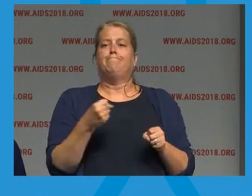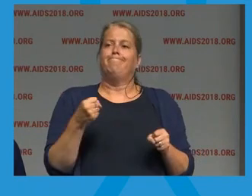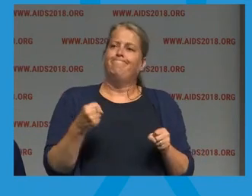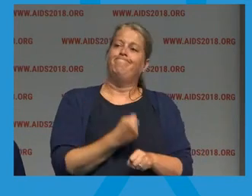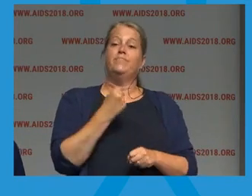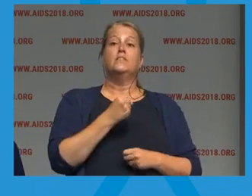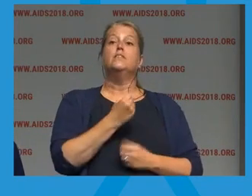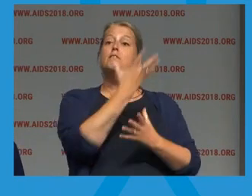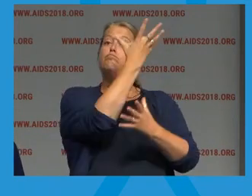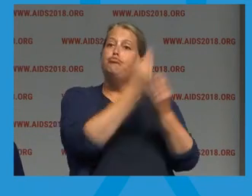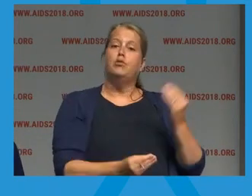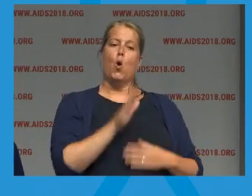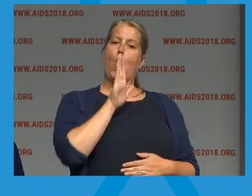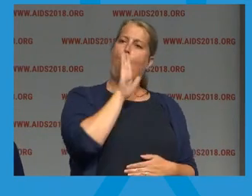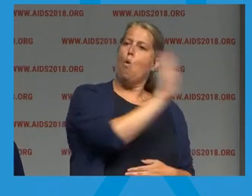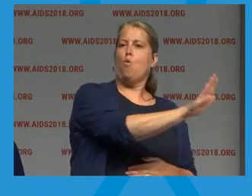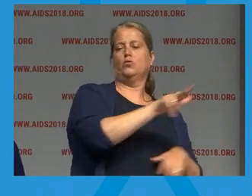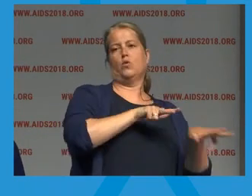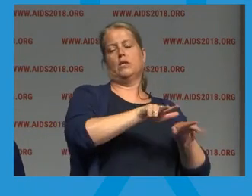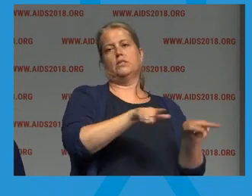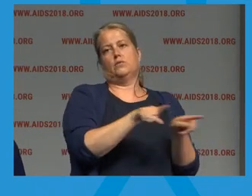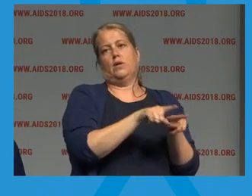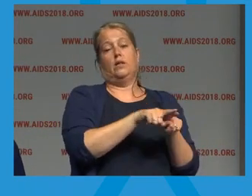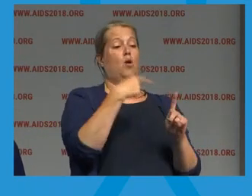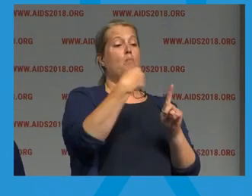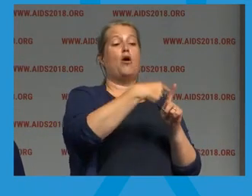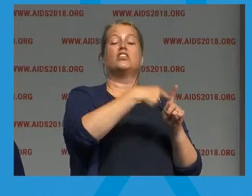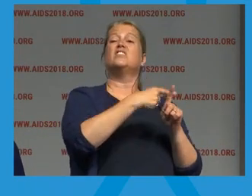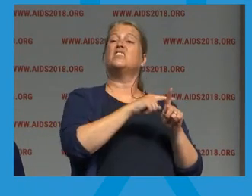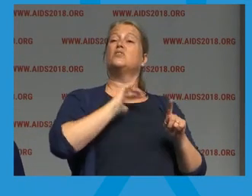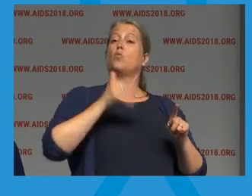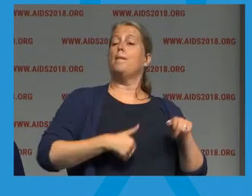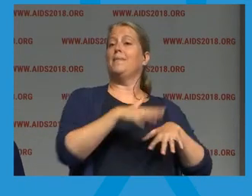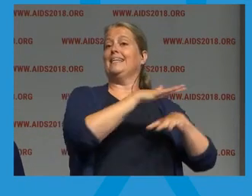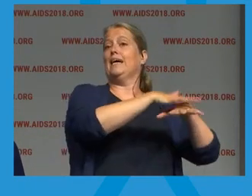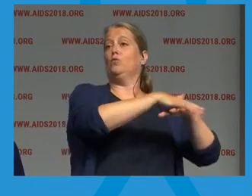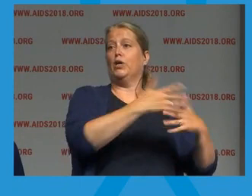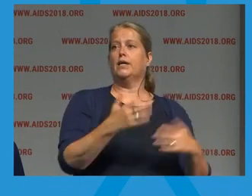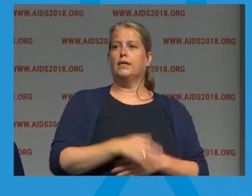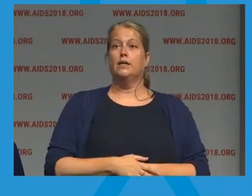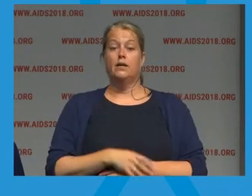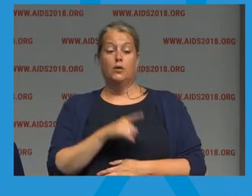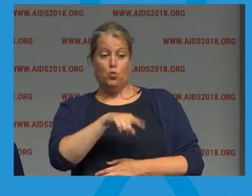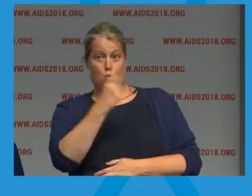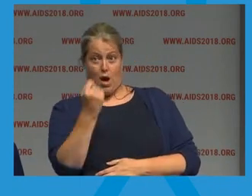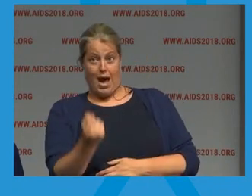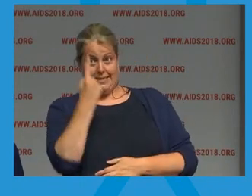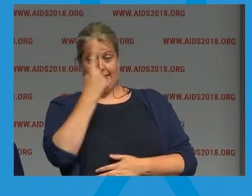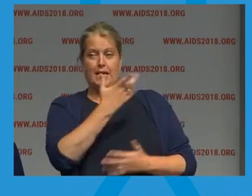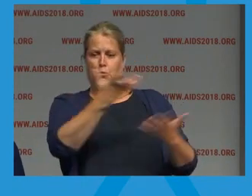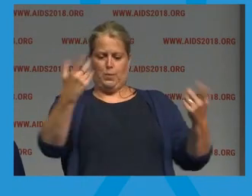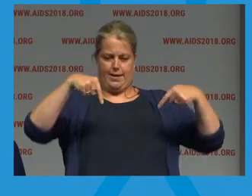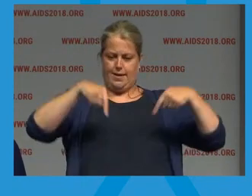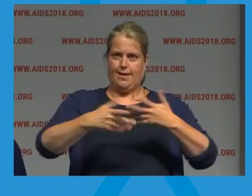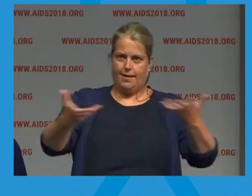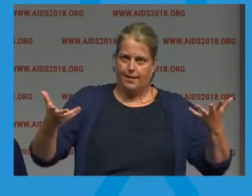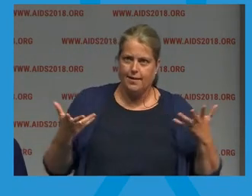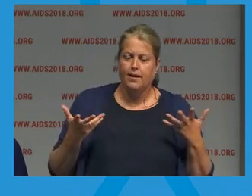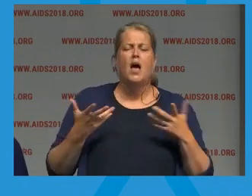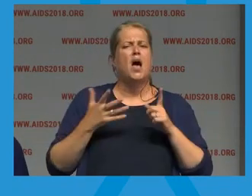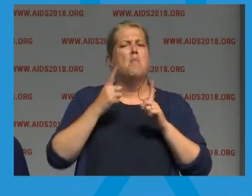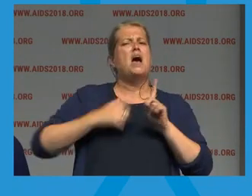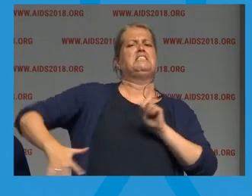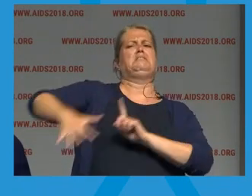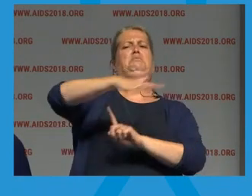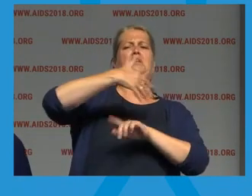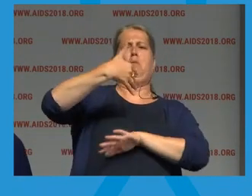a void in her own organization, Positive Women's Network. To understand where we are, it's important to get a context of the